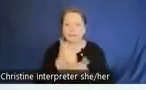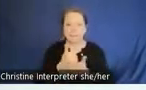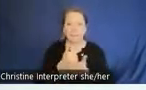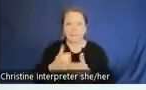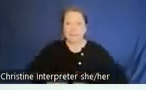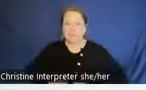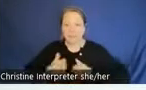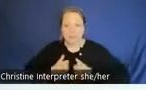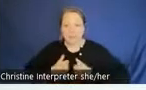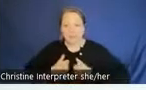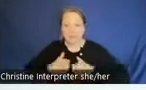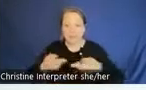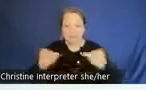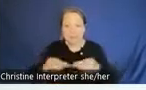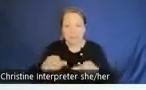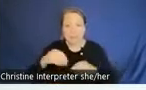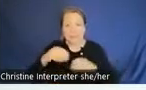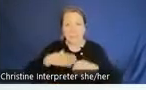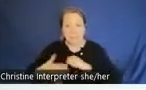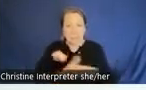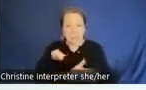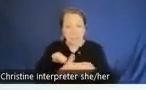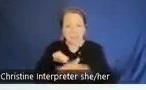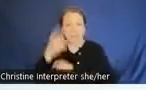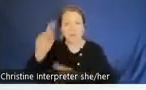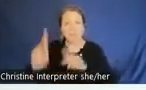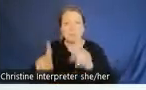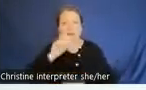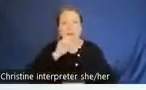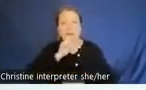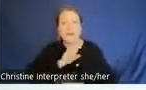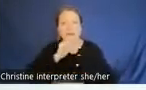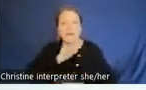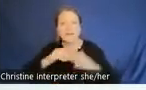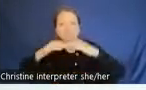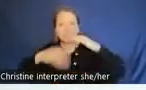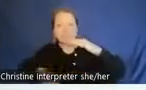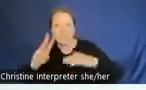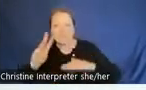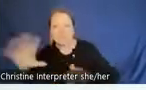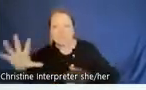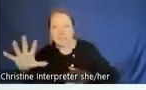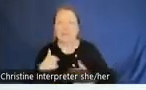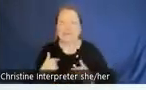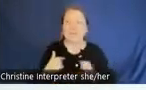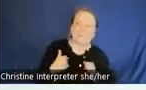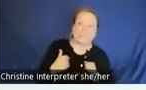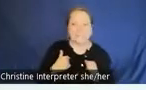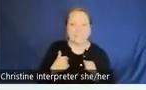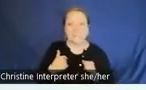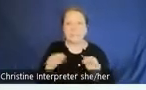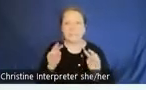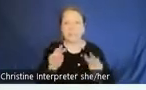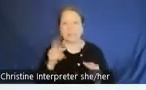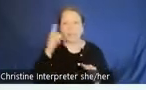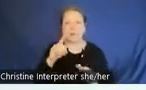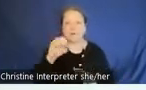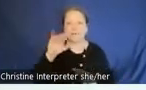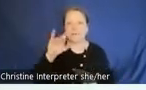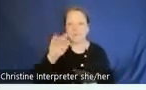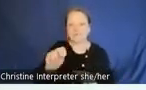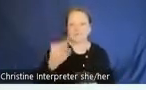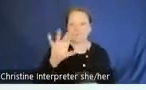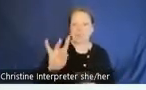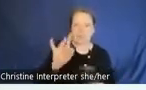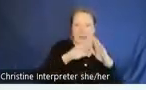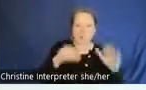people under 65, and I've been intimidated to explore accessible Section 8 housing options. The